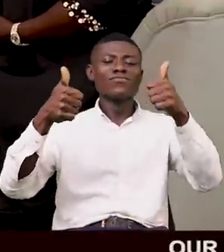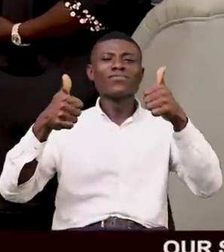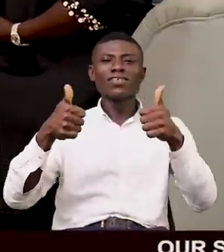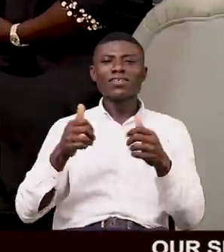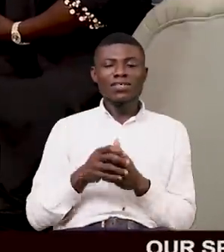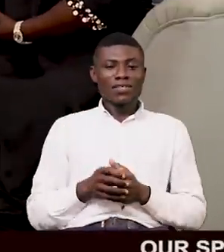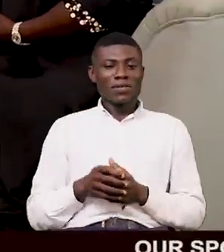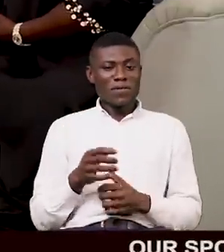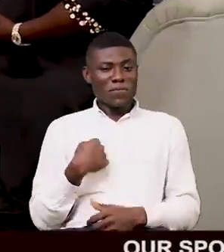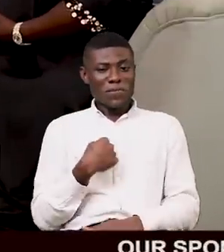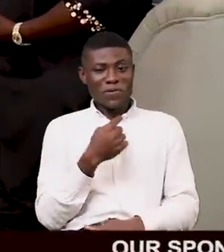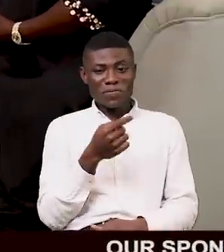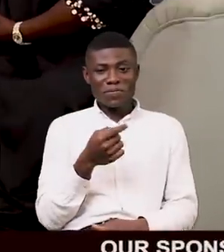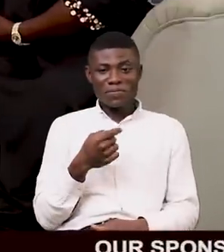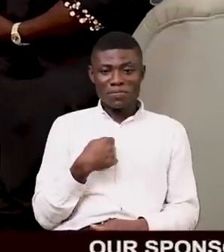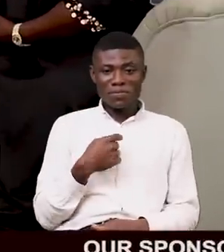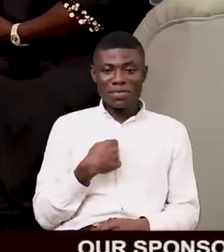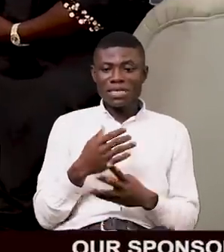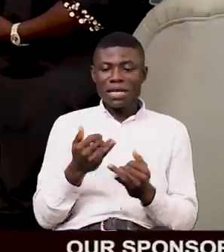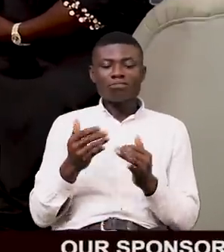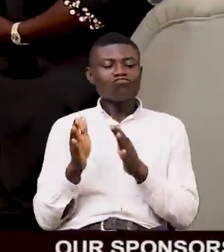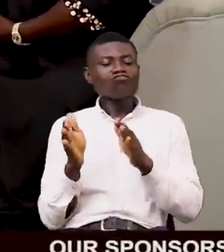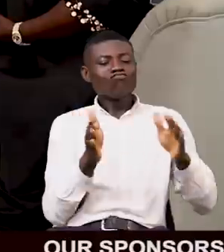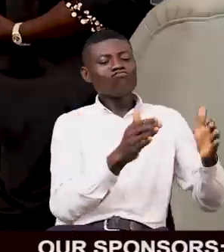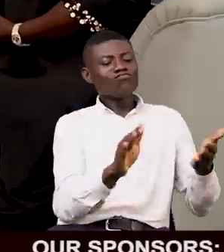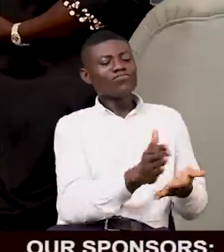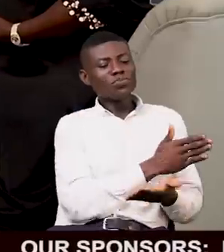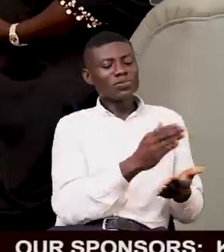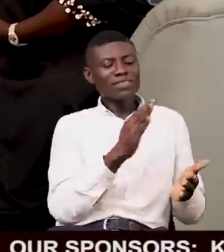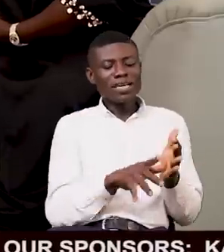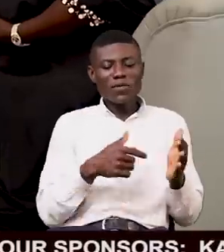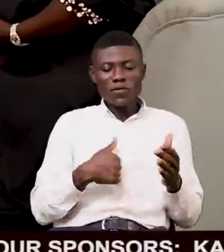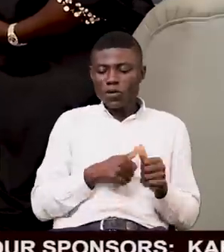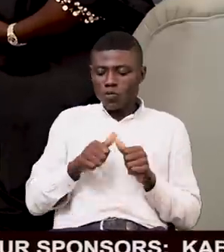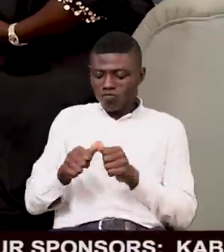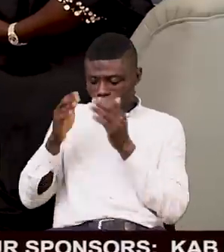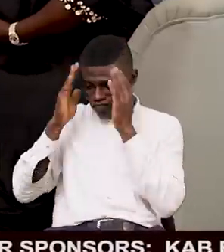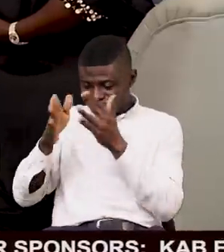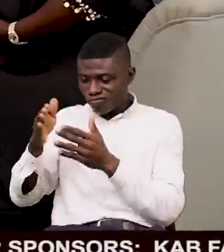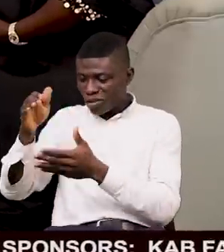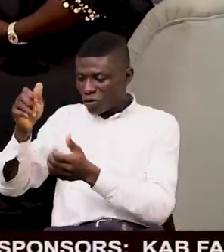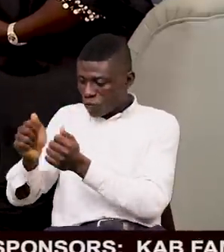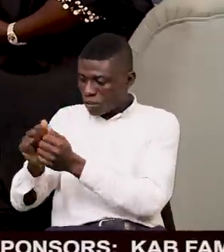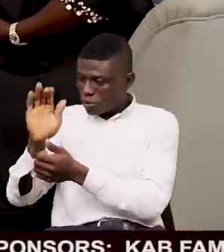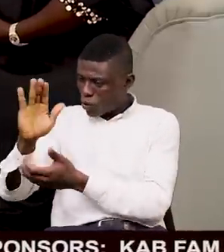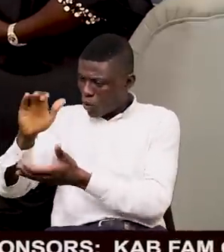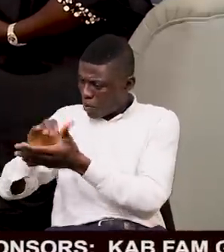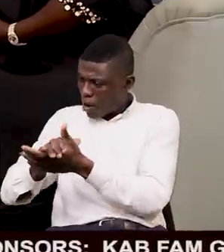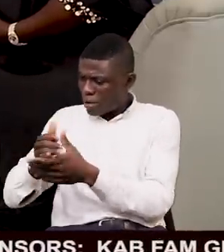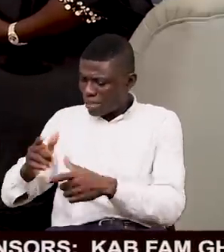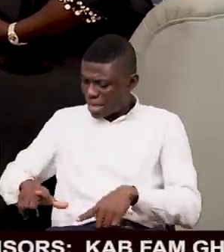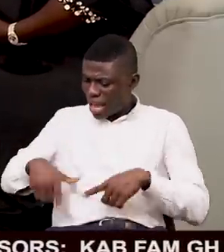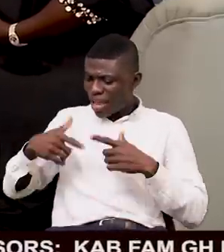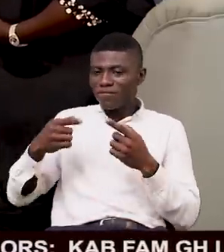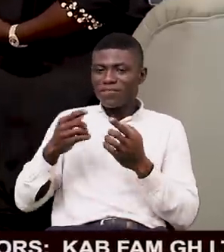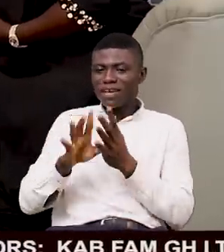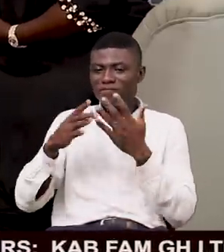Me tie me free munyum to mu na maba ma wari mu asa na asa akọ munyum ya asa akọ enyum to piesie enyum to mu.